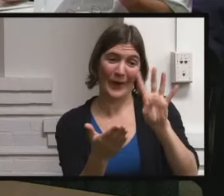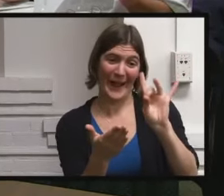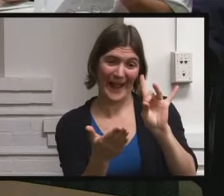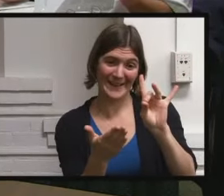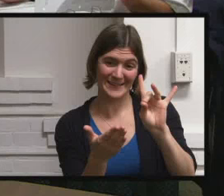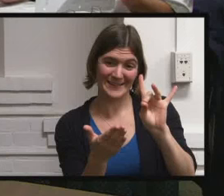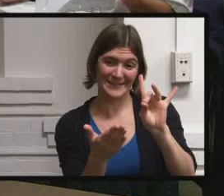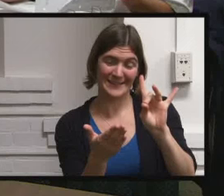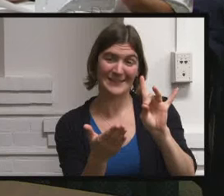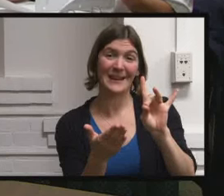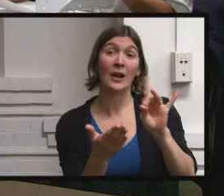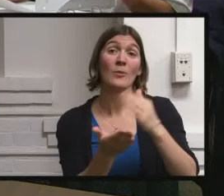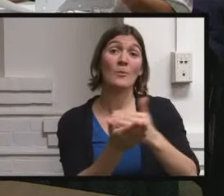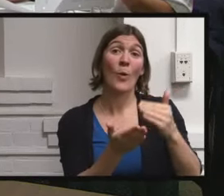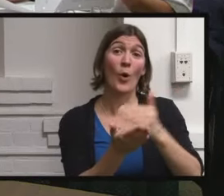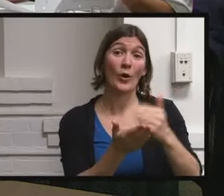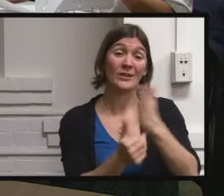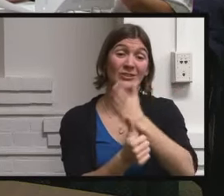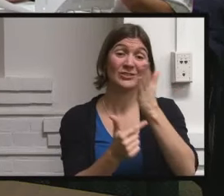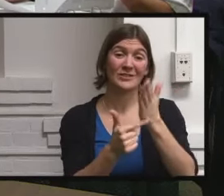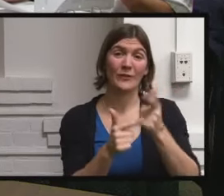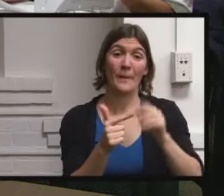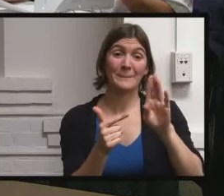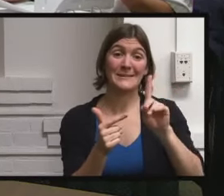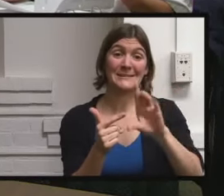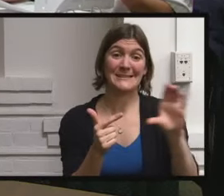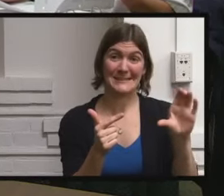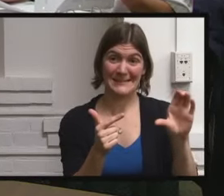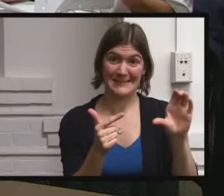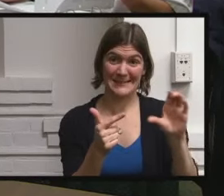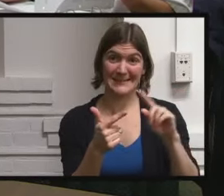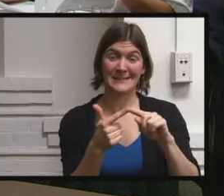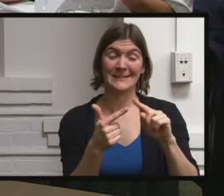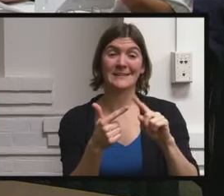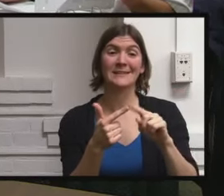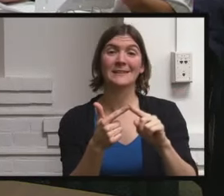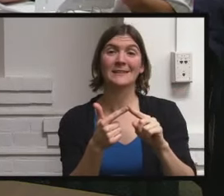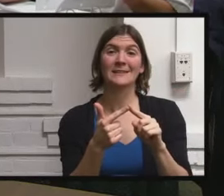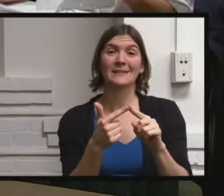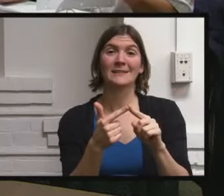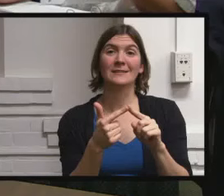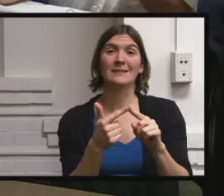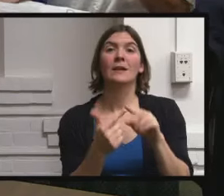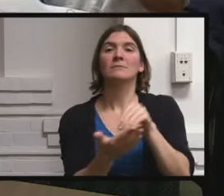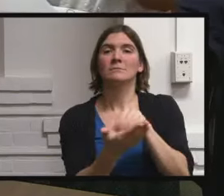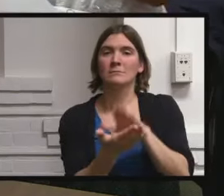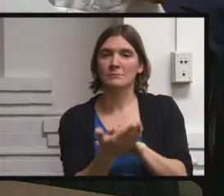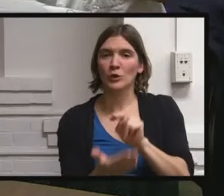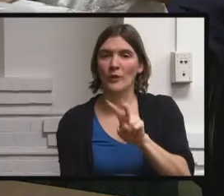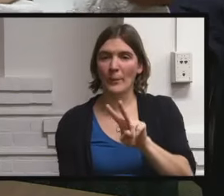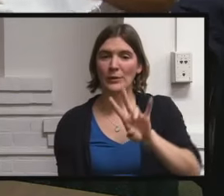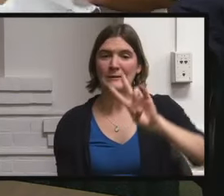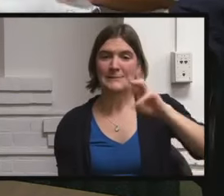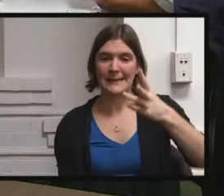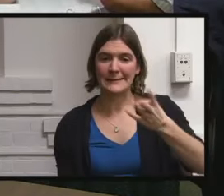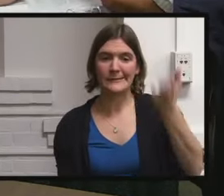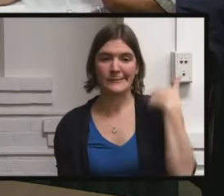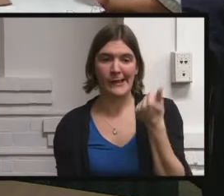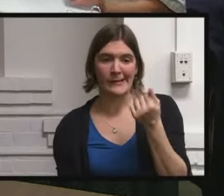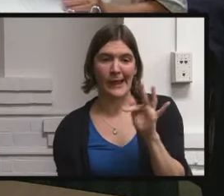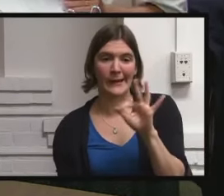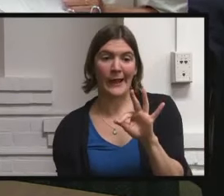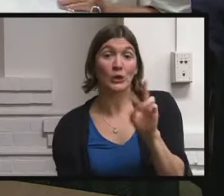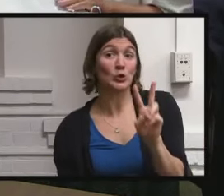148, and the mortgage from the Brattleboro Development Credit Corporation, recorded on November